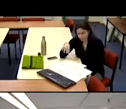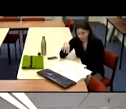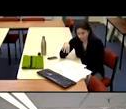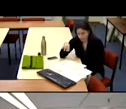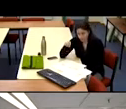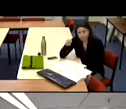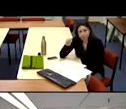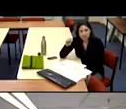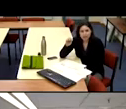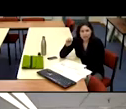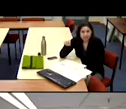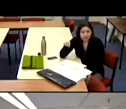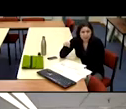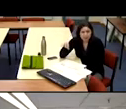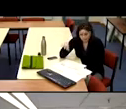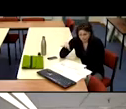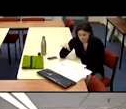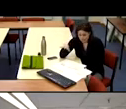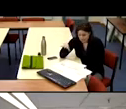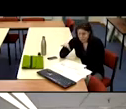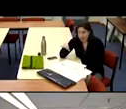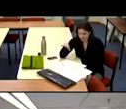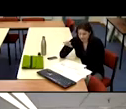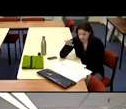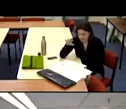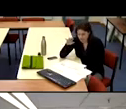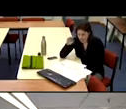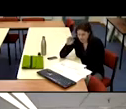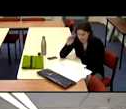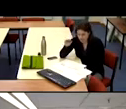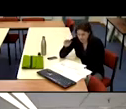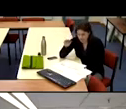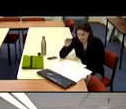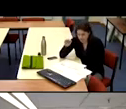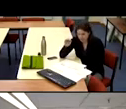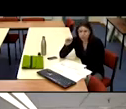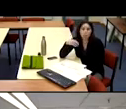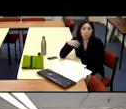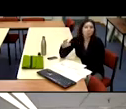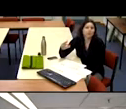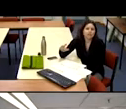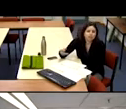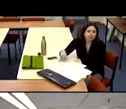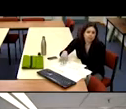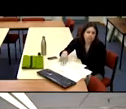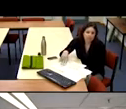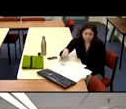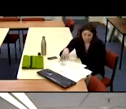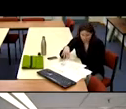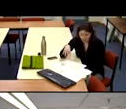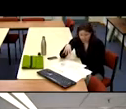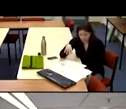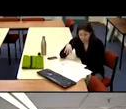media. Another person I interviewed, Abdul, believed that many former refugees don't want to be associated with